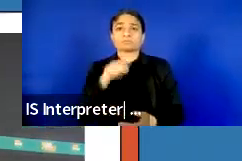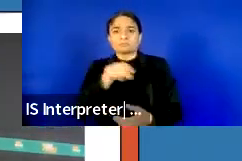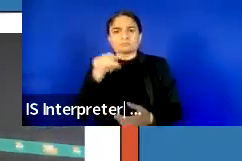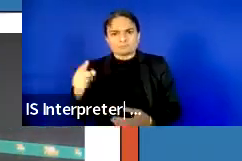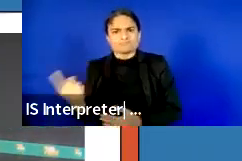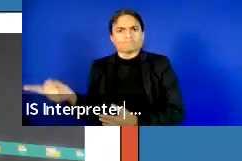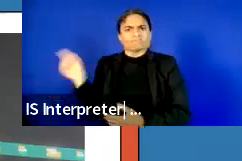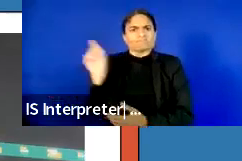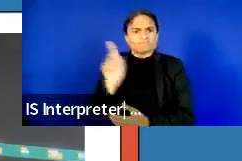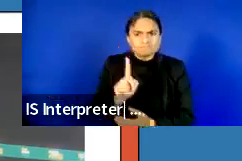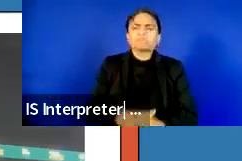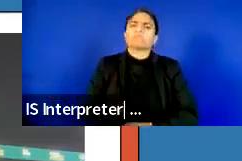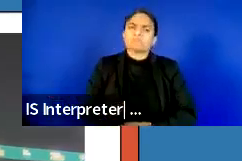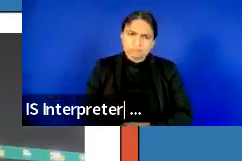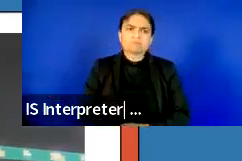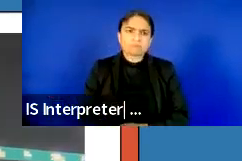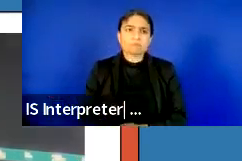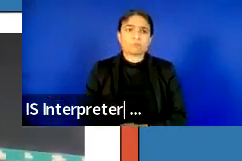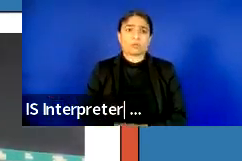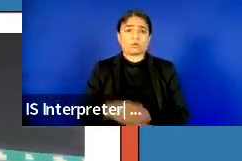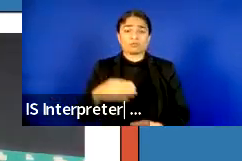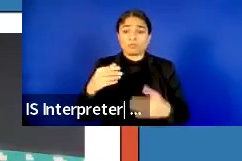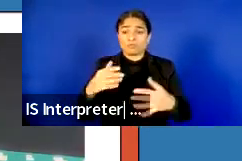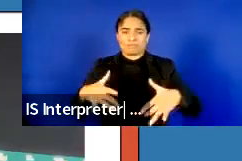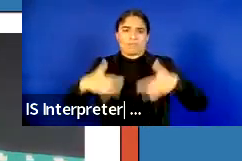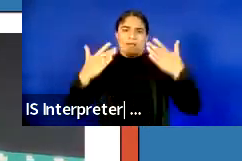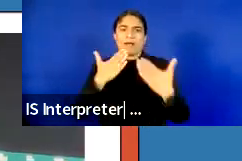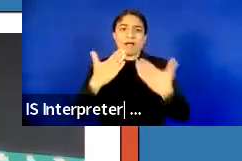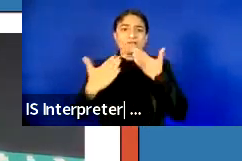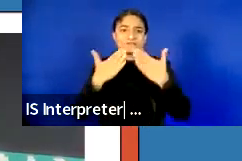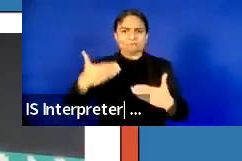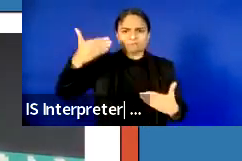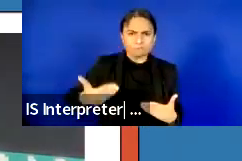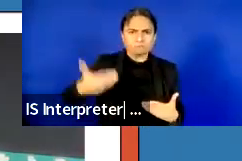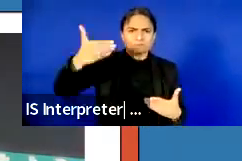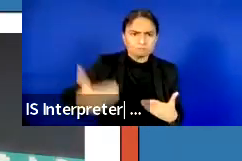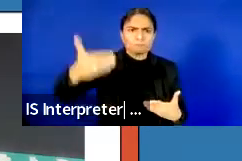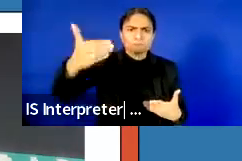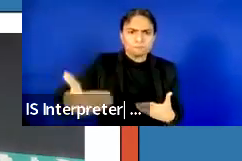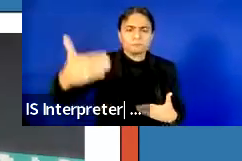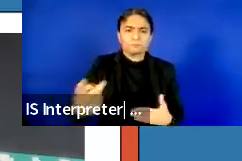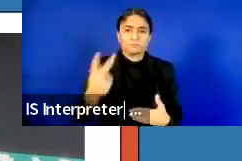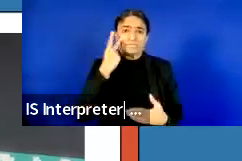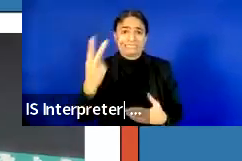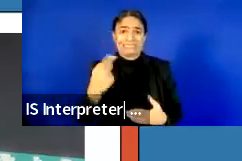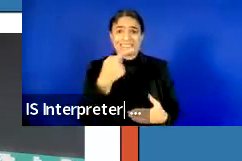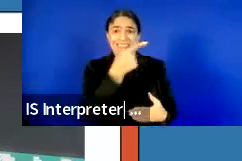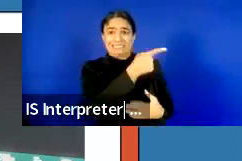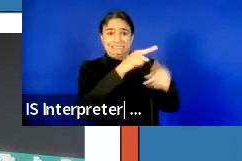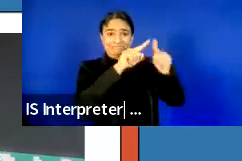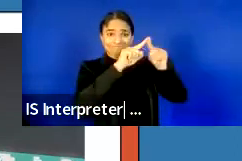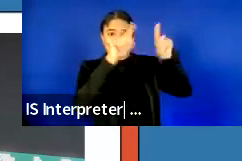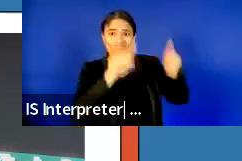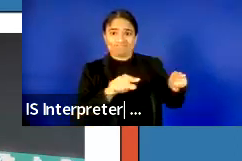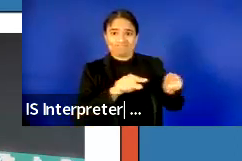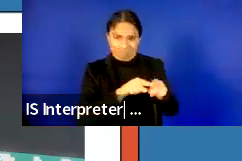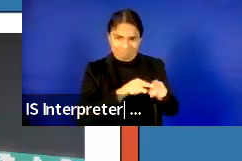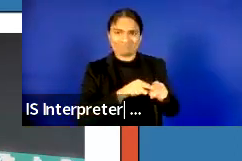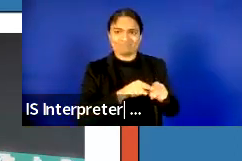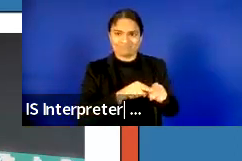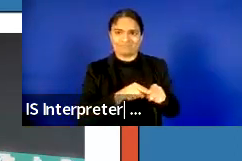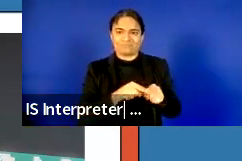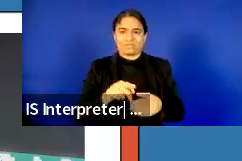events. You can see here in the slide that there is a sign screen wherein there is a international